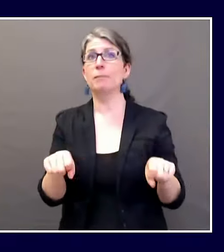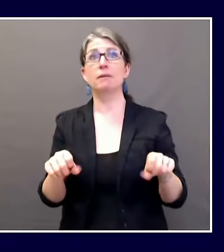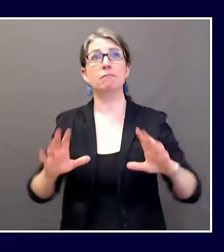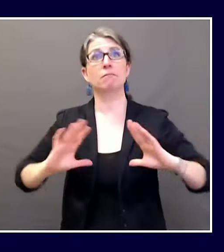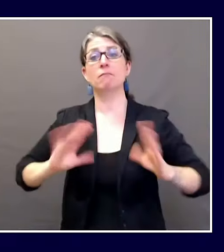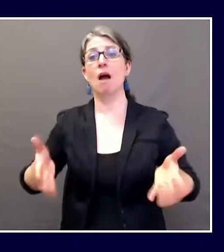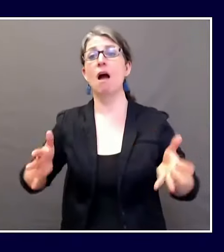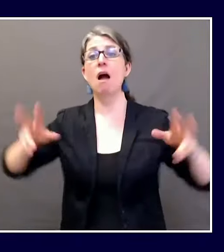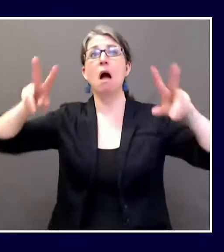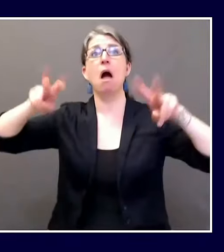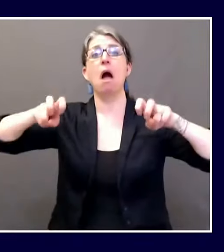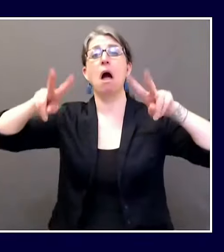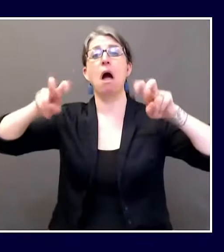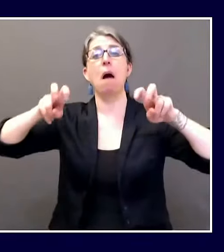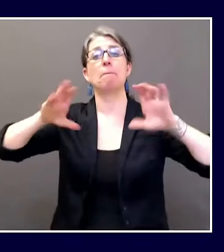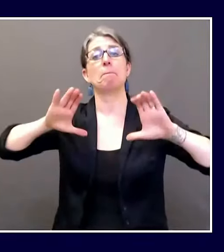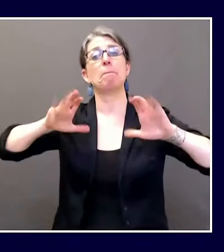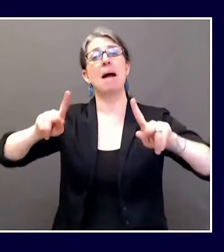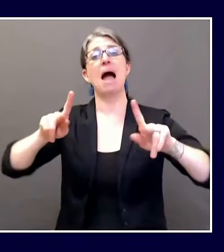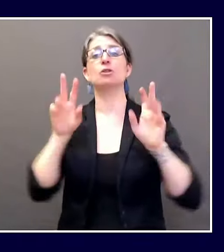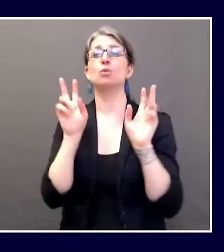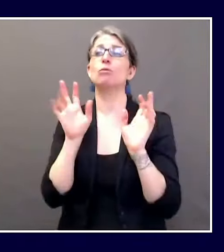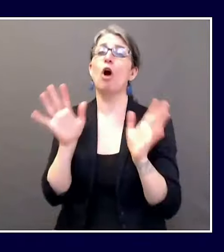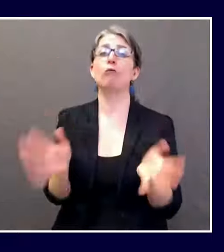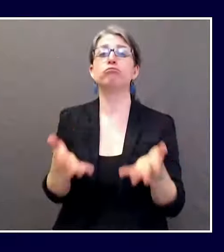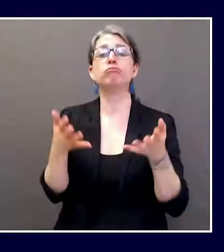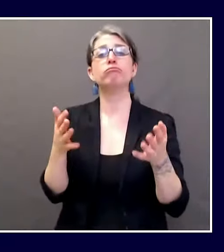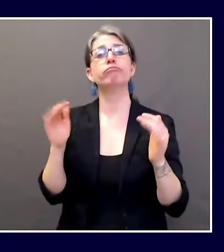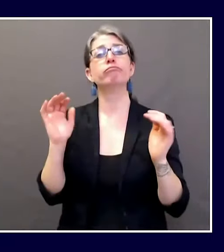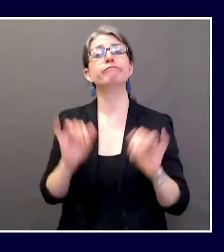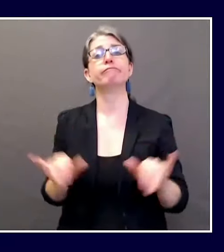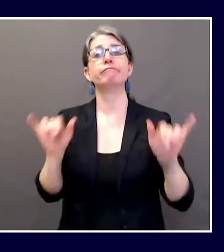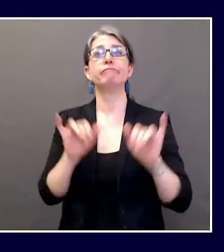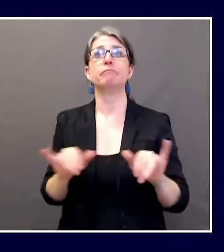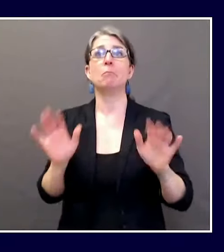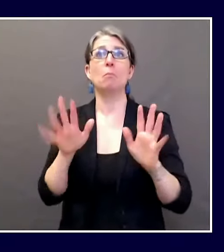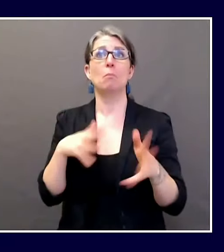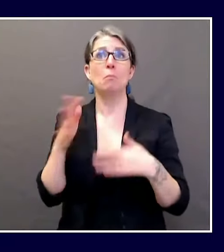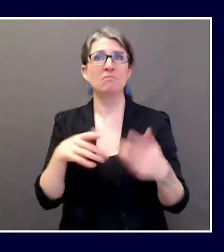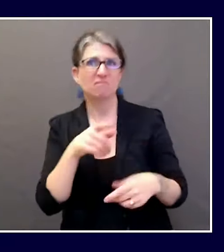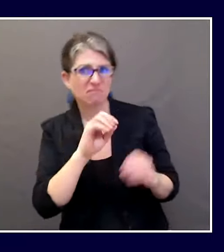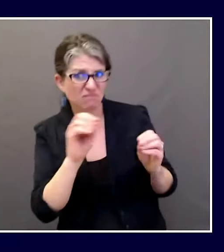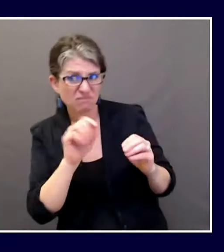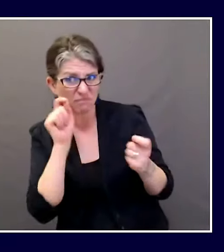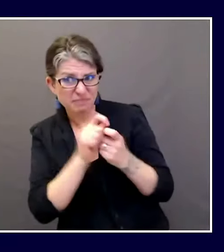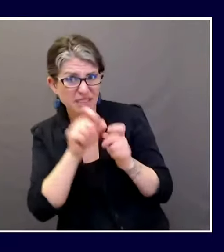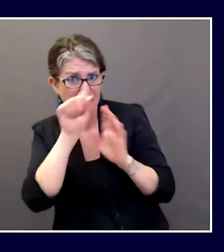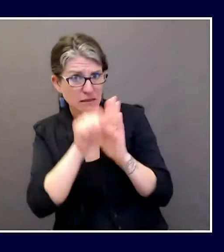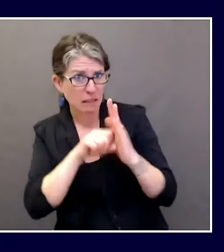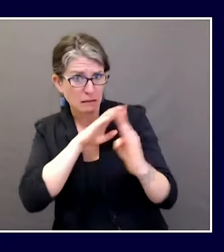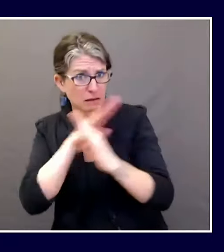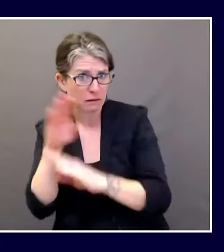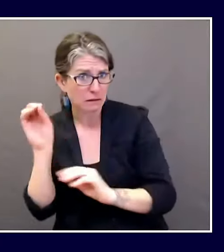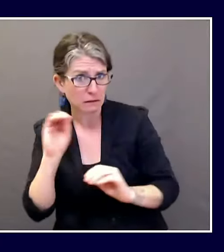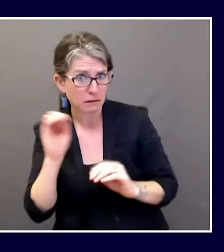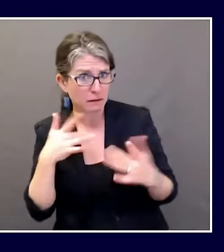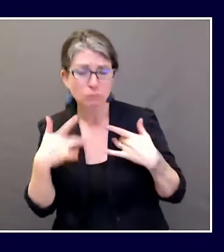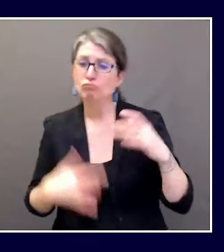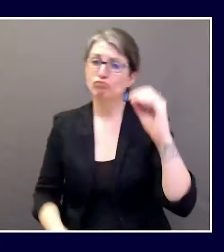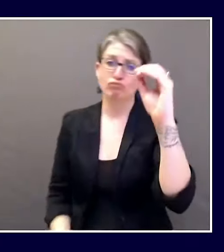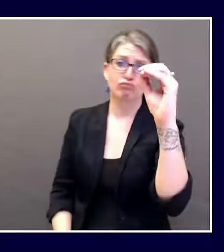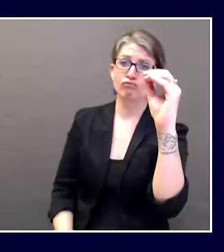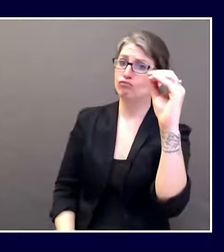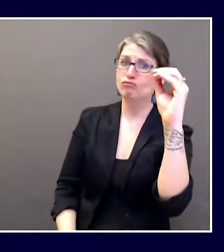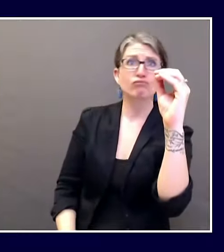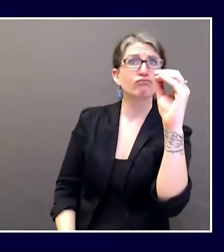specific states that are excluded or for whom travel restrictions are being put into place, but that very well could happen, and